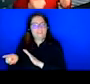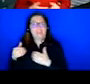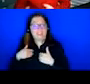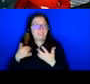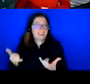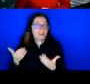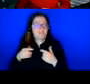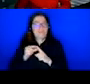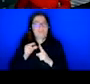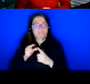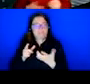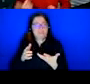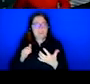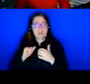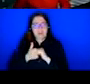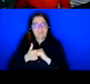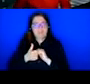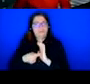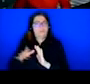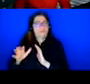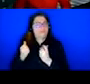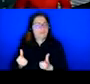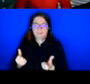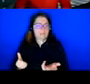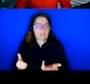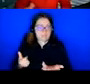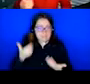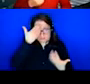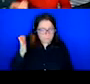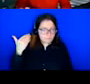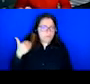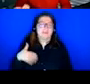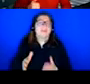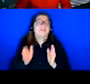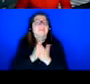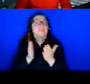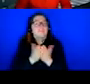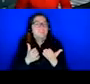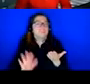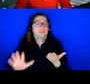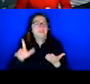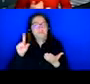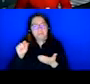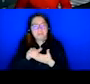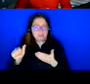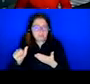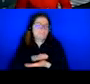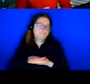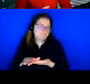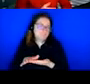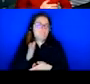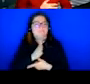before. And it's a great way to do that as well. And you can buy a book, it's about $20 and take an assessment with it too as well. Myers-Briggs is a